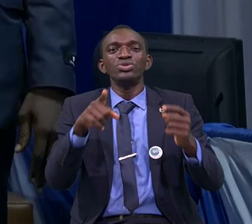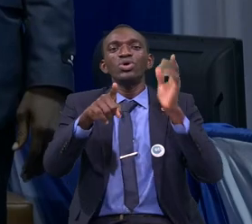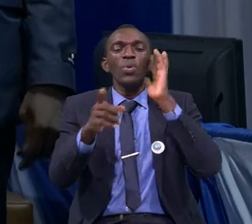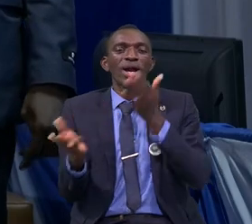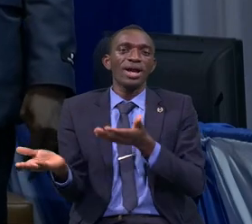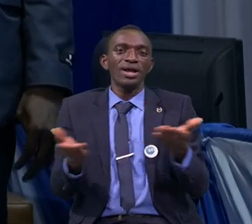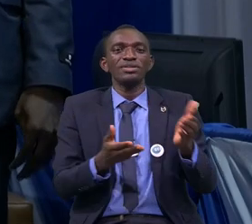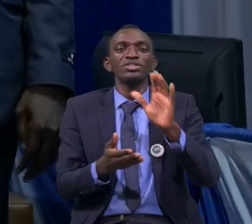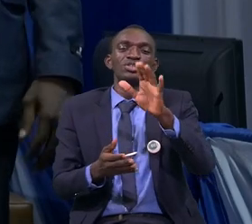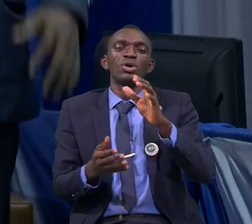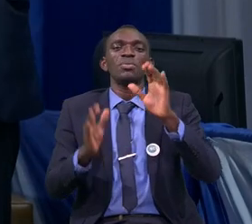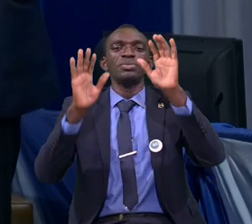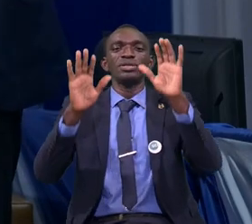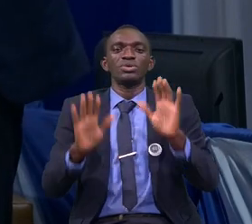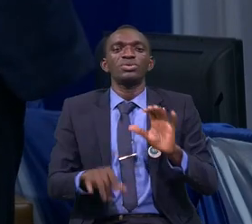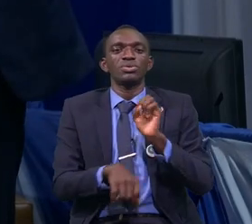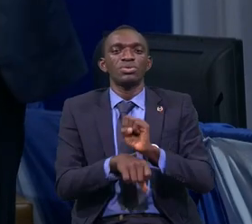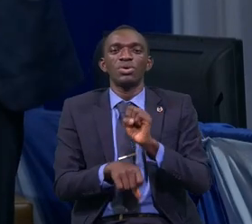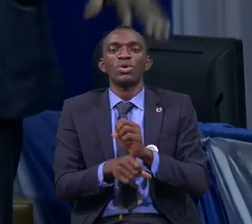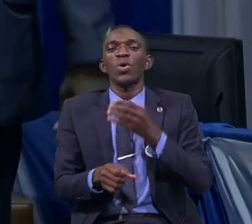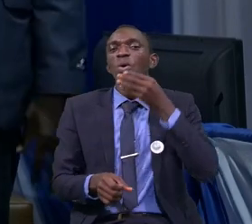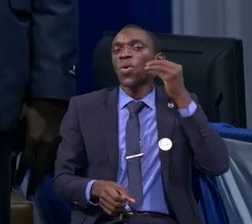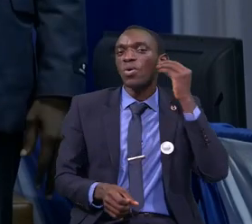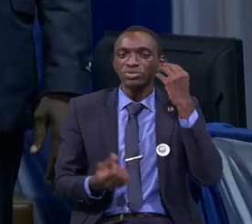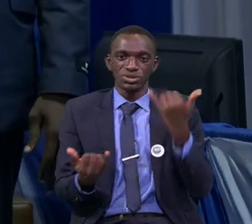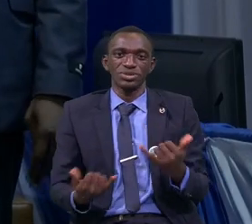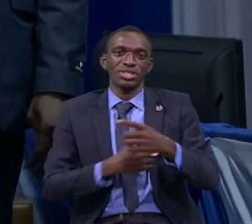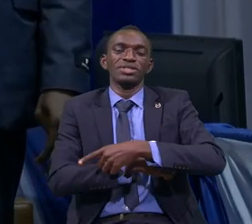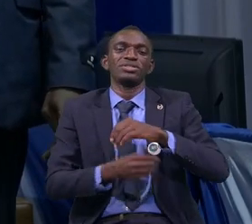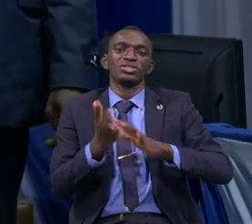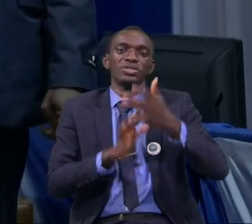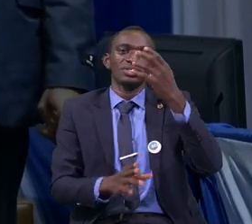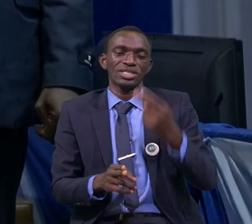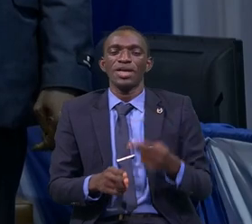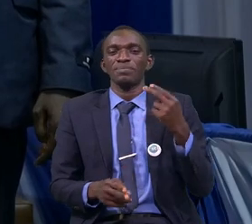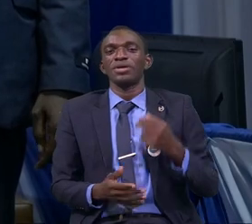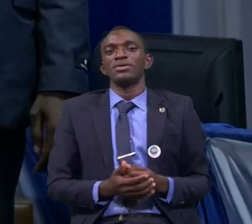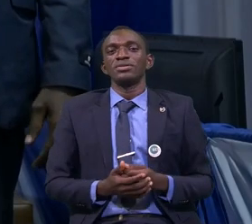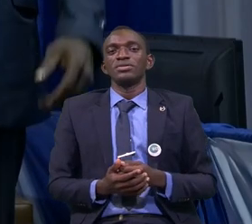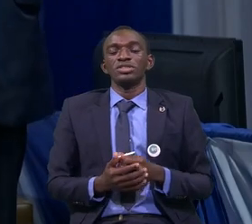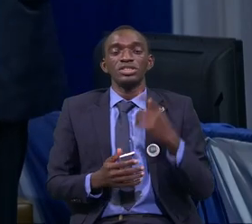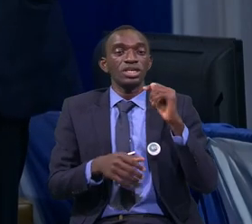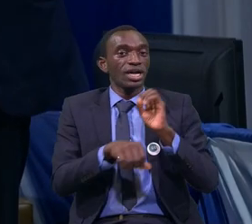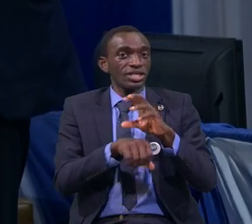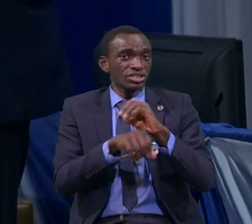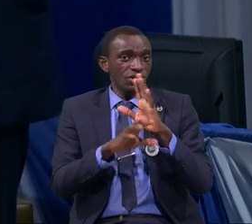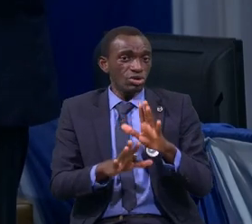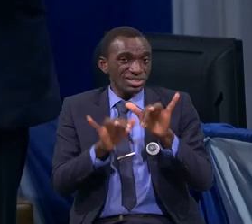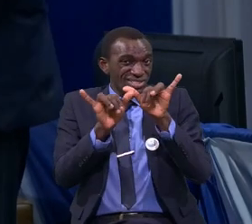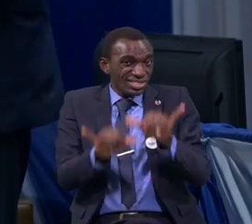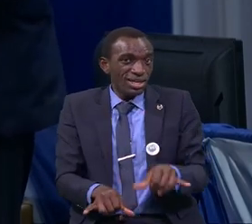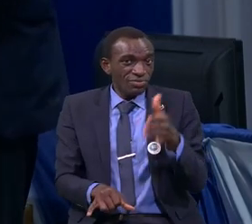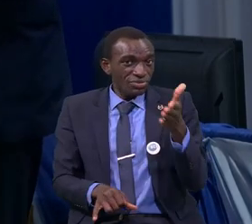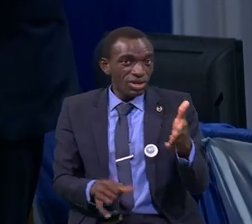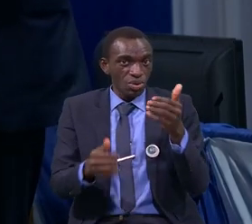Counselors, you stay there. I'm telling you, you will see. You